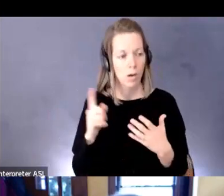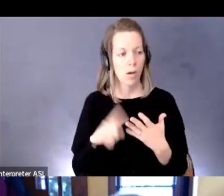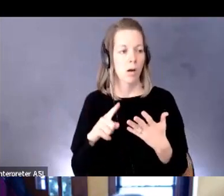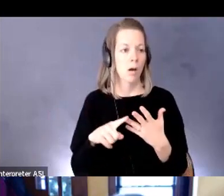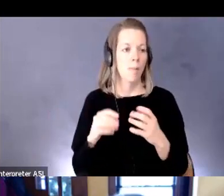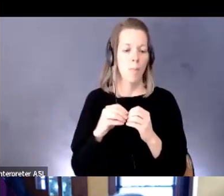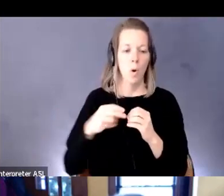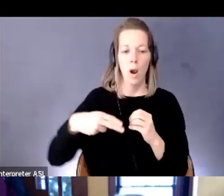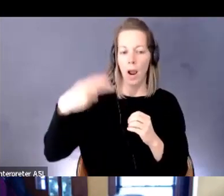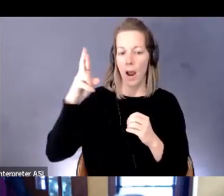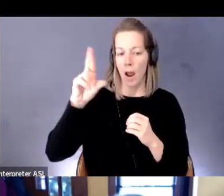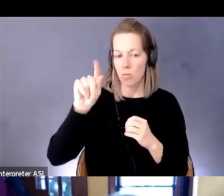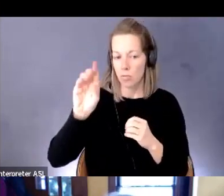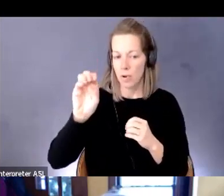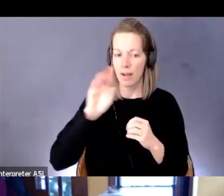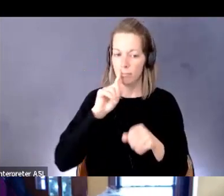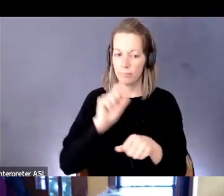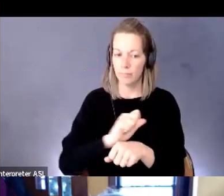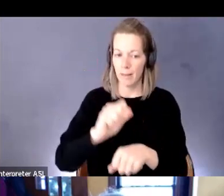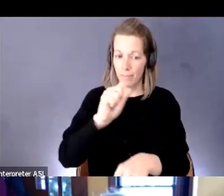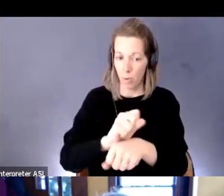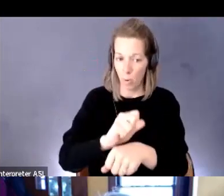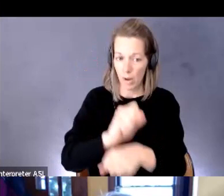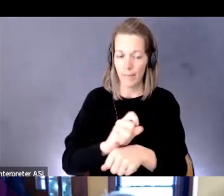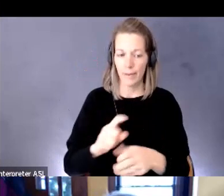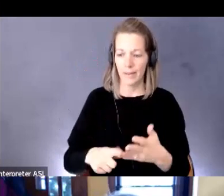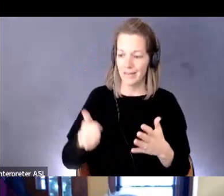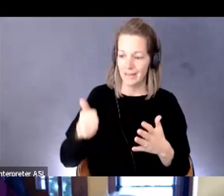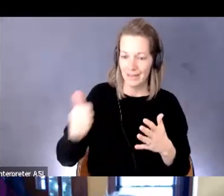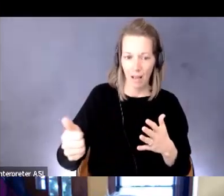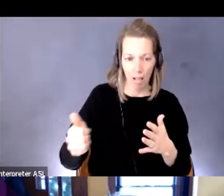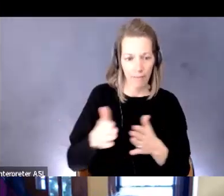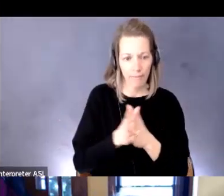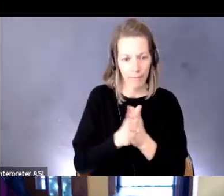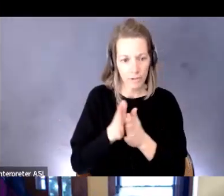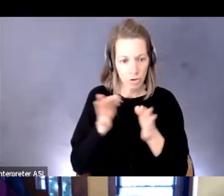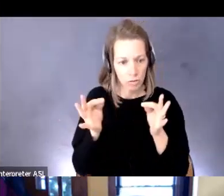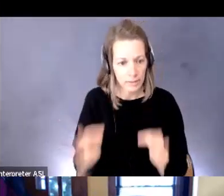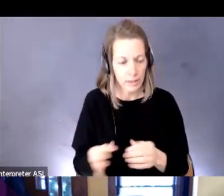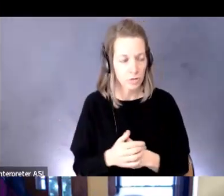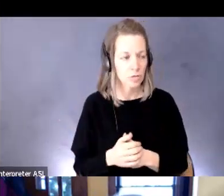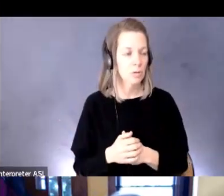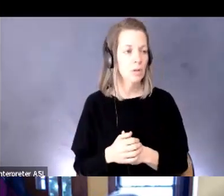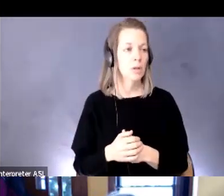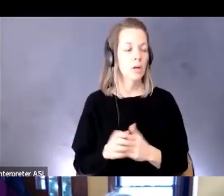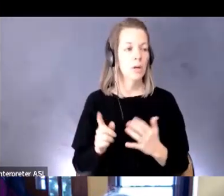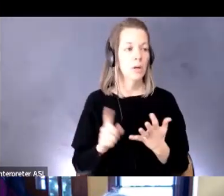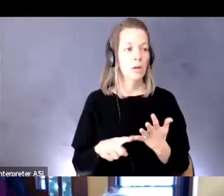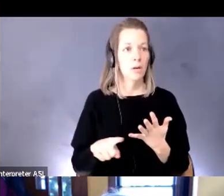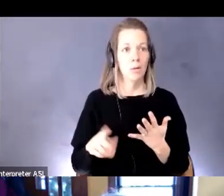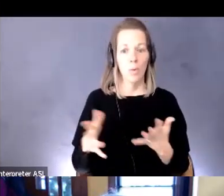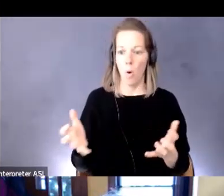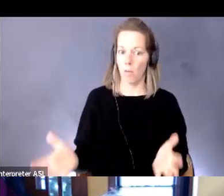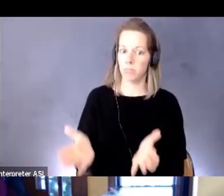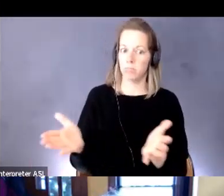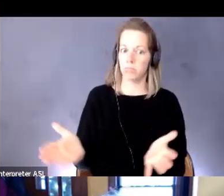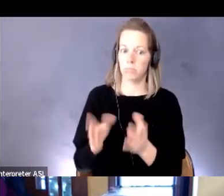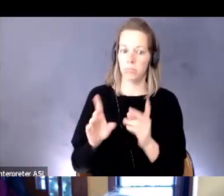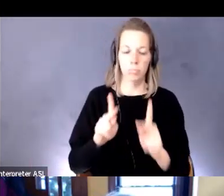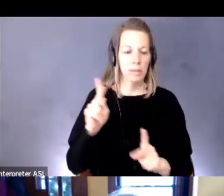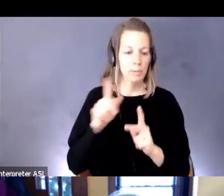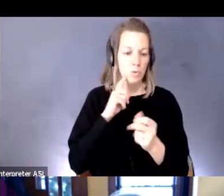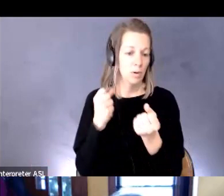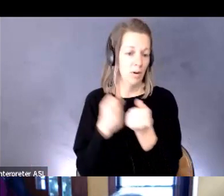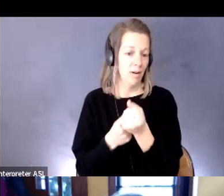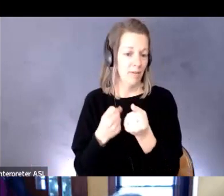higher rates of employment and increased self-determination. We talk about people being able to